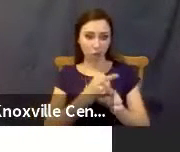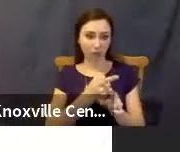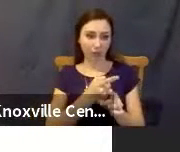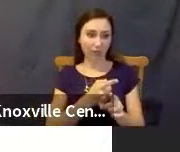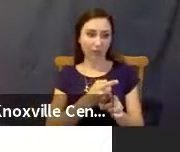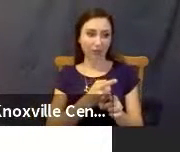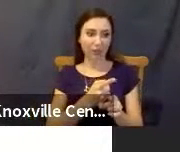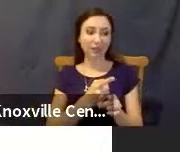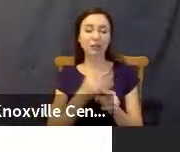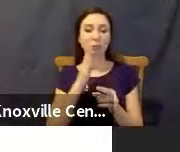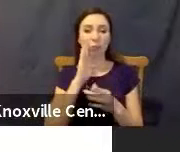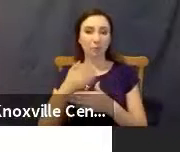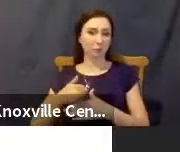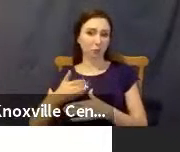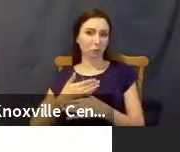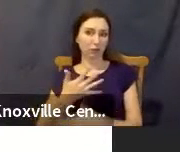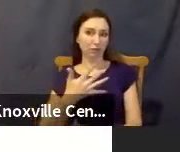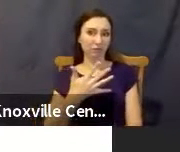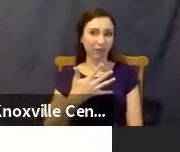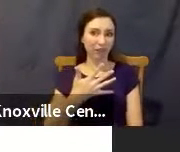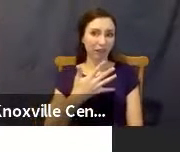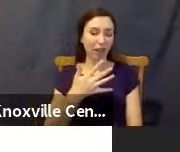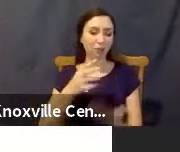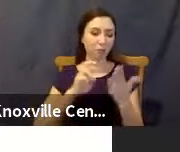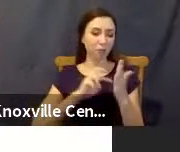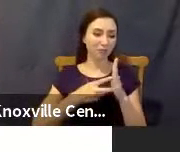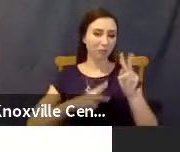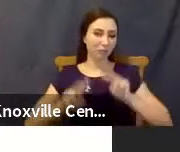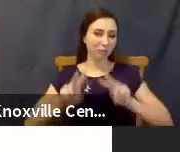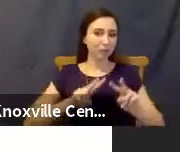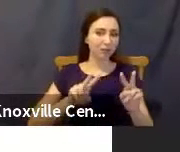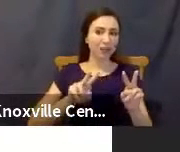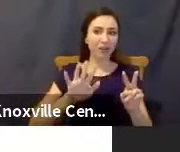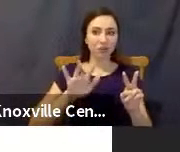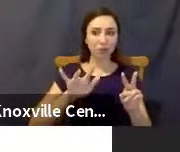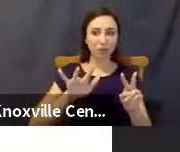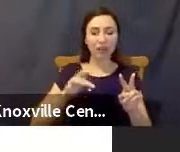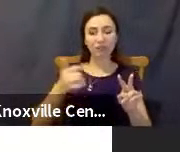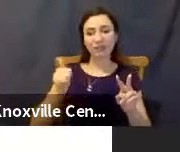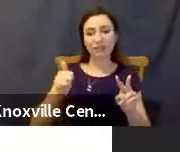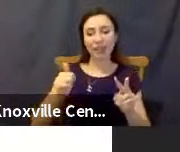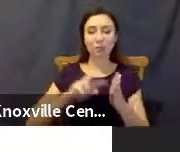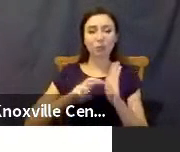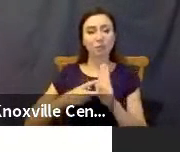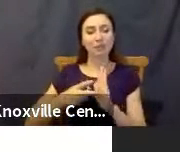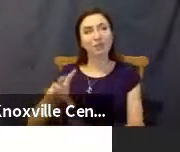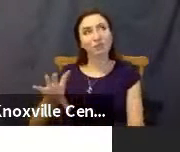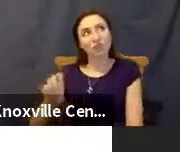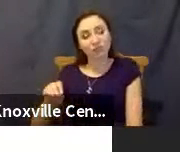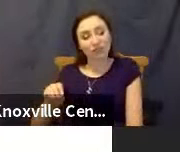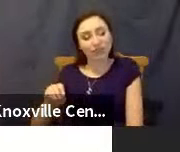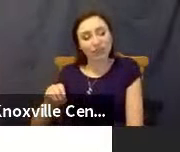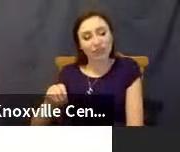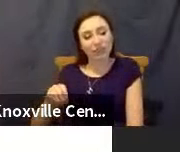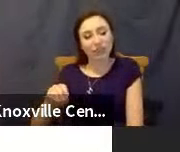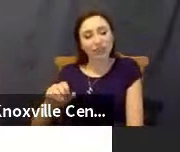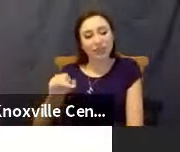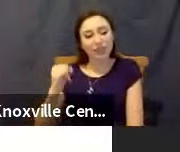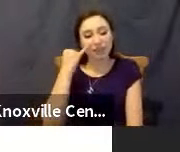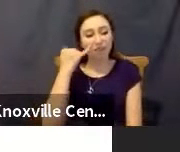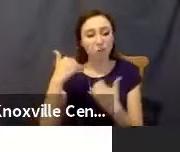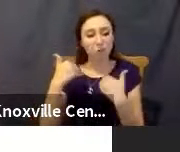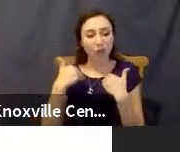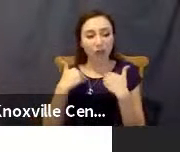I mean, it would be between 5 would, you're looking at more like 25, 10 would be roughly 50. And then if you did the